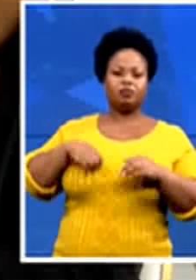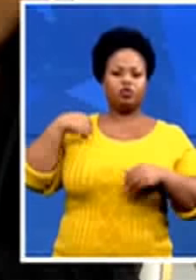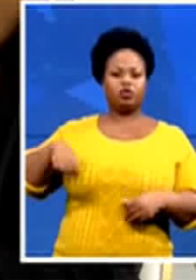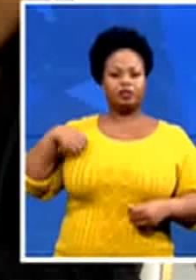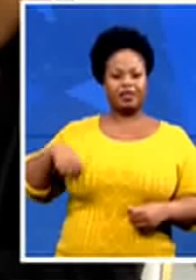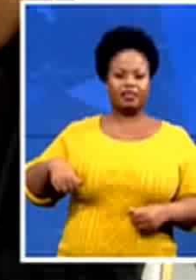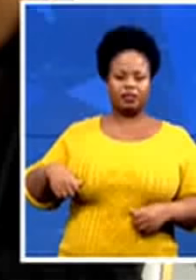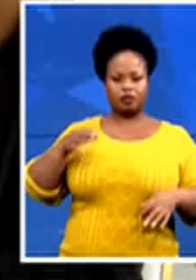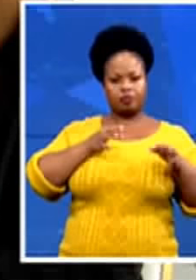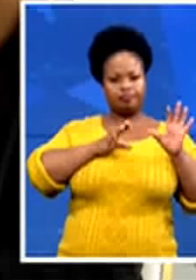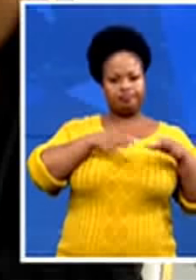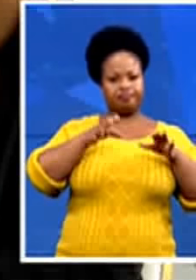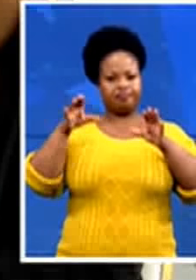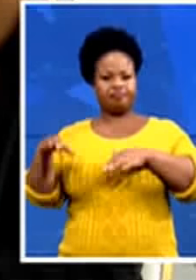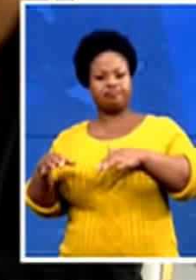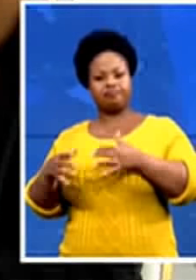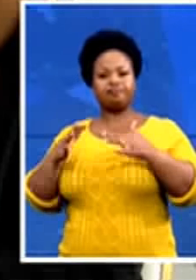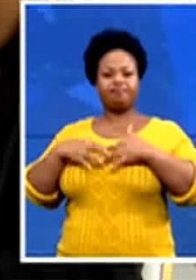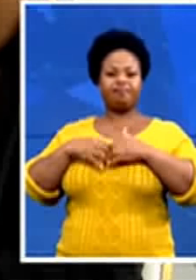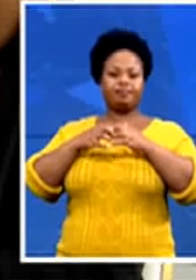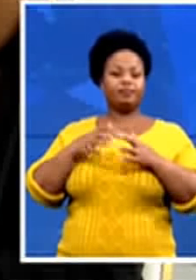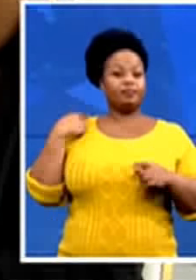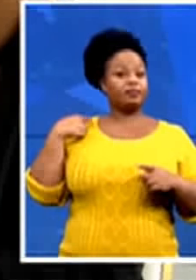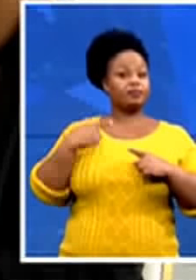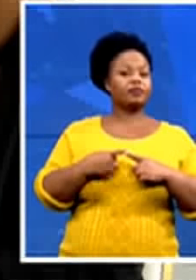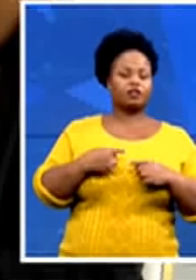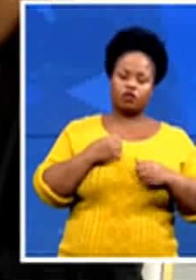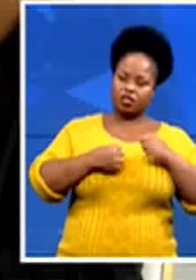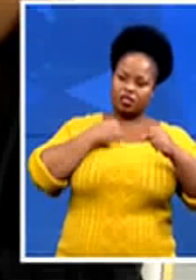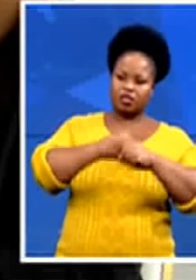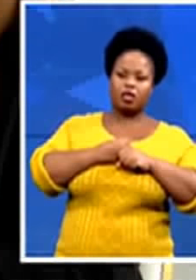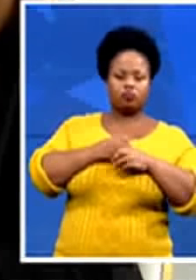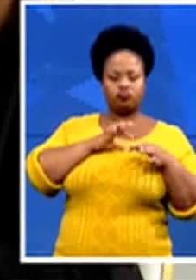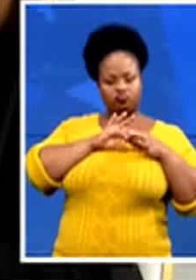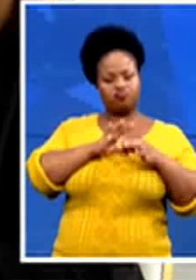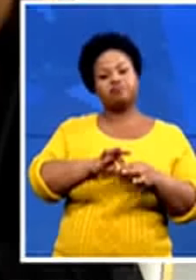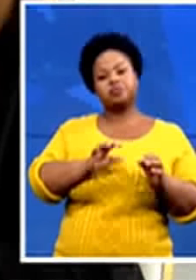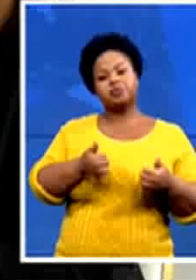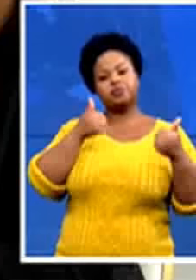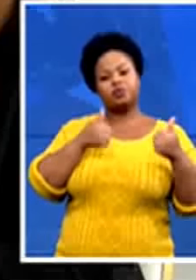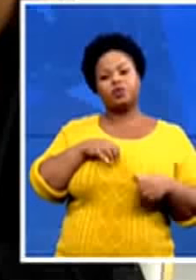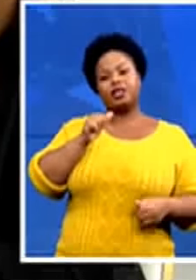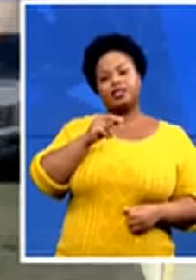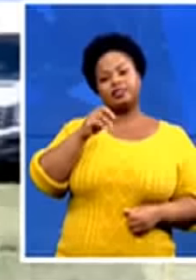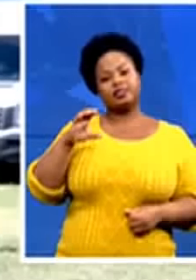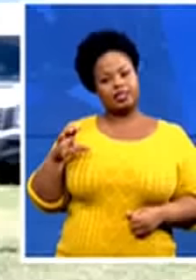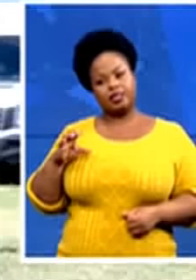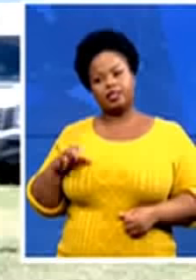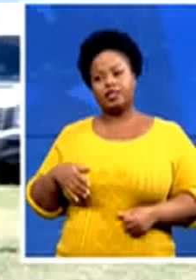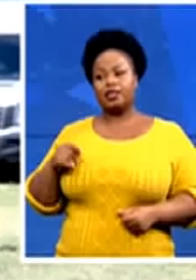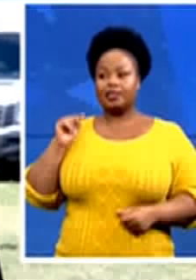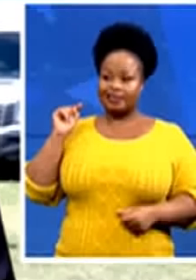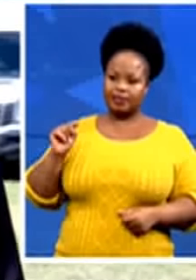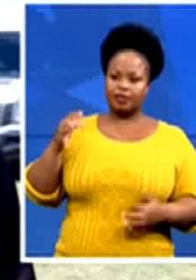coalition. And throughout the year, she's maintained a good relationship with the African National Congress. Congress. This then led to former